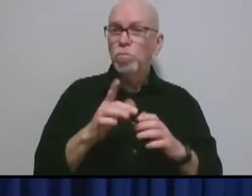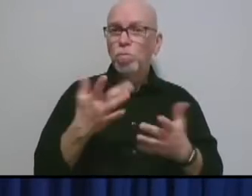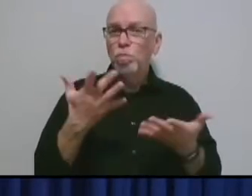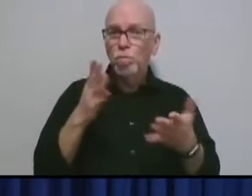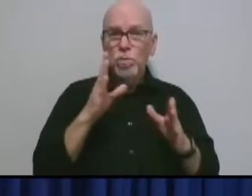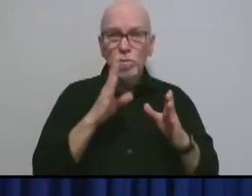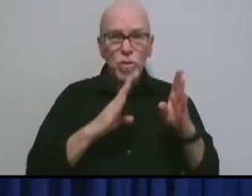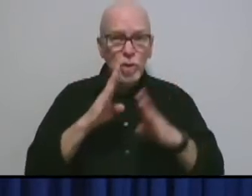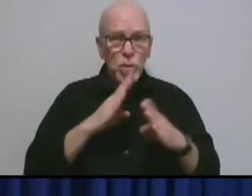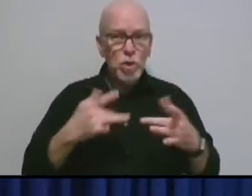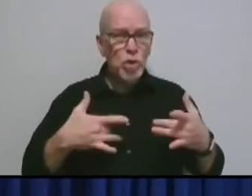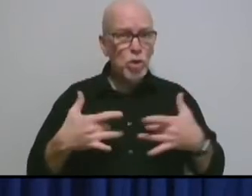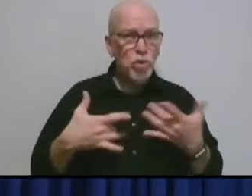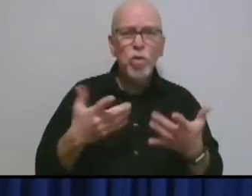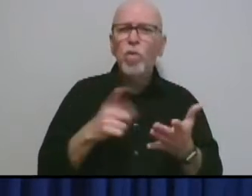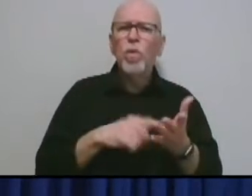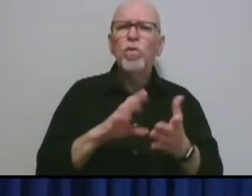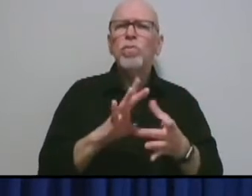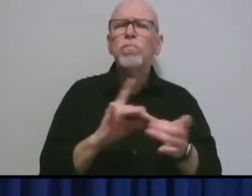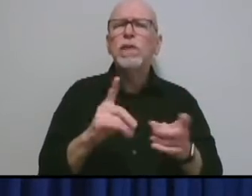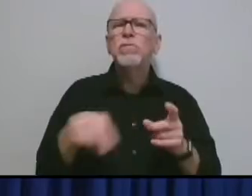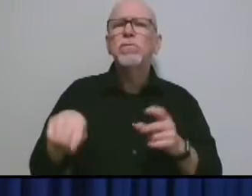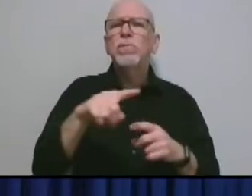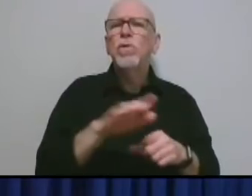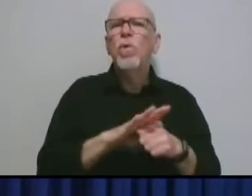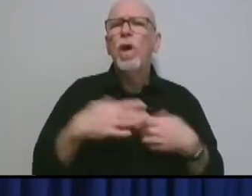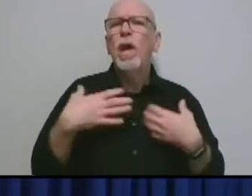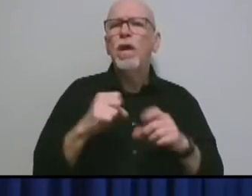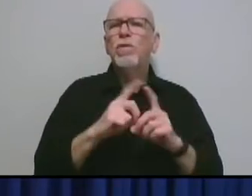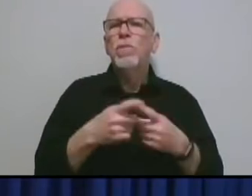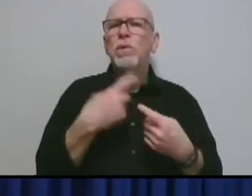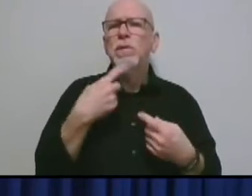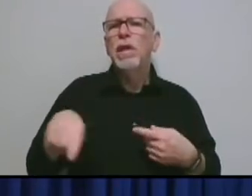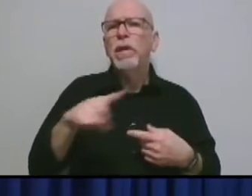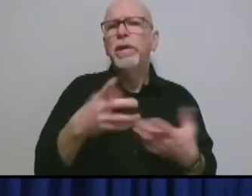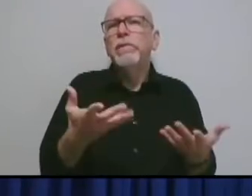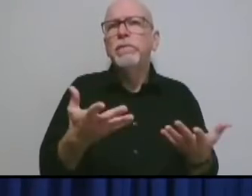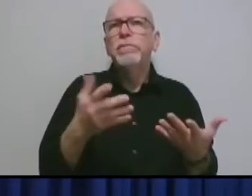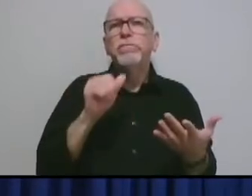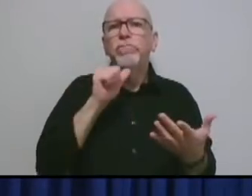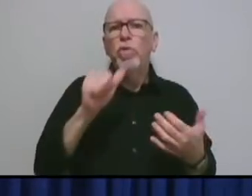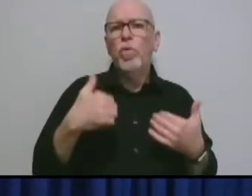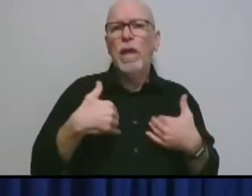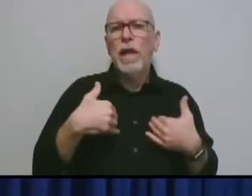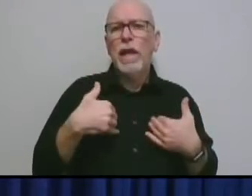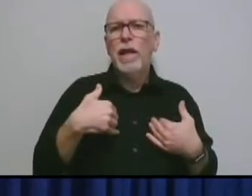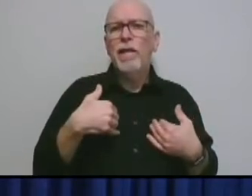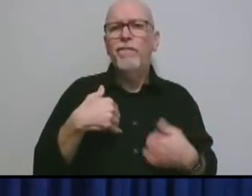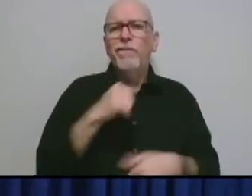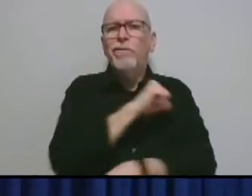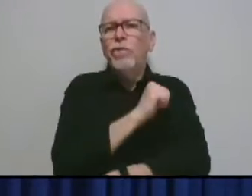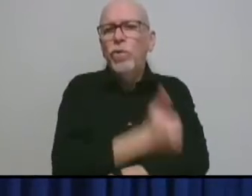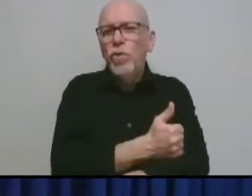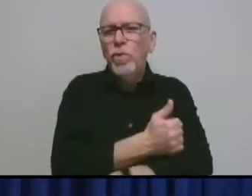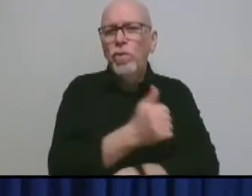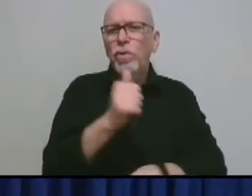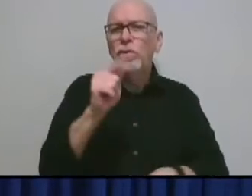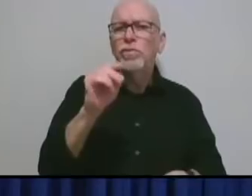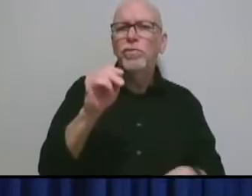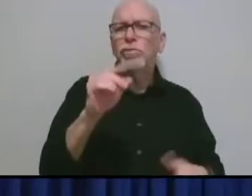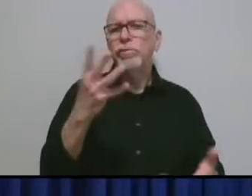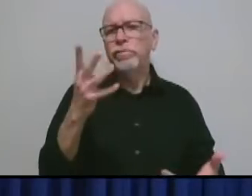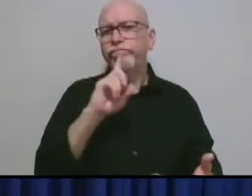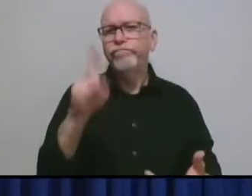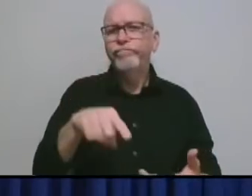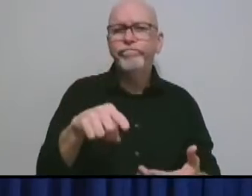is that? And what's your message to local health departments who say they don't really have the enforcement power to be able to